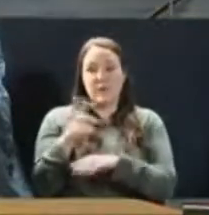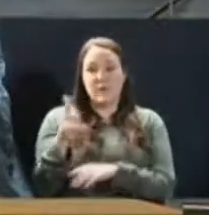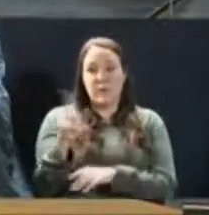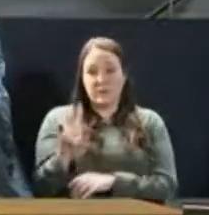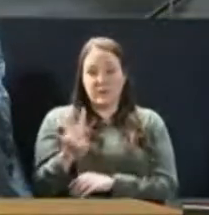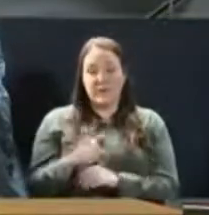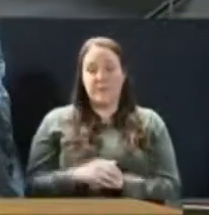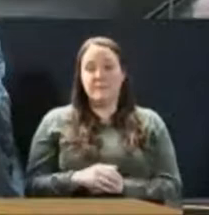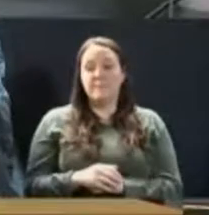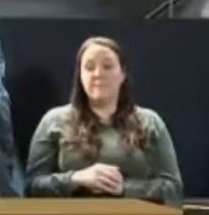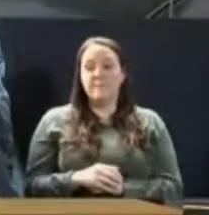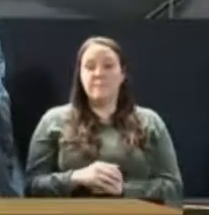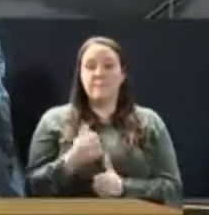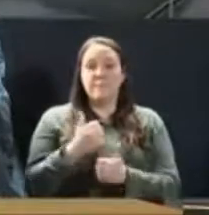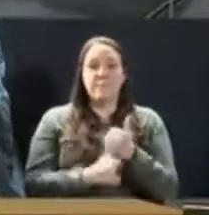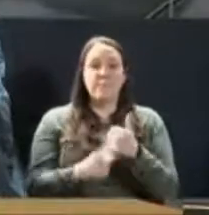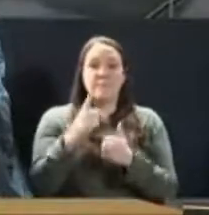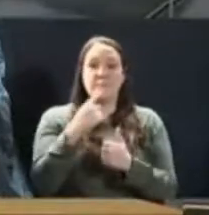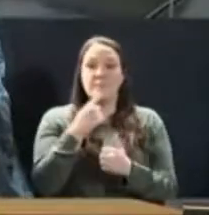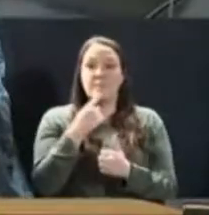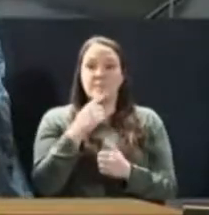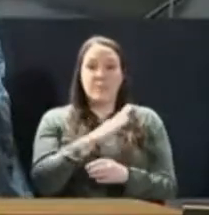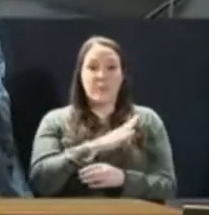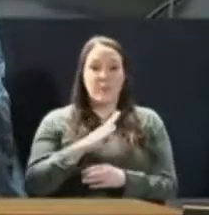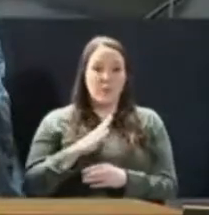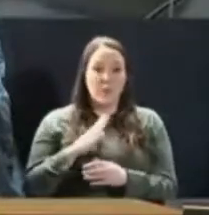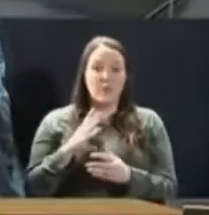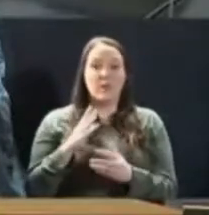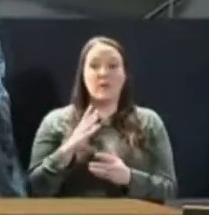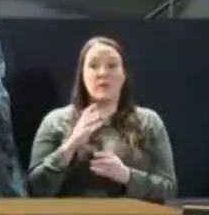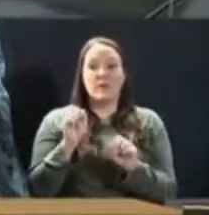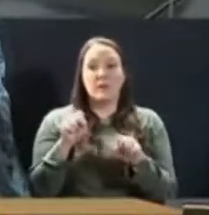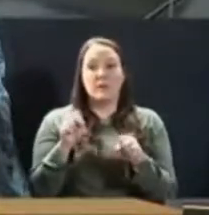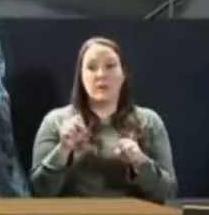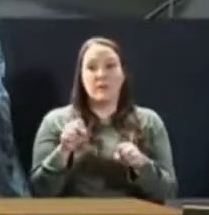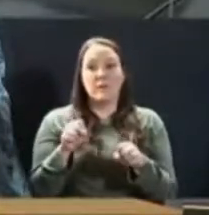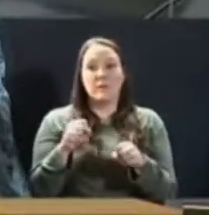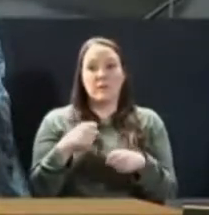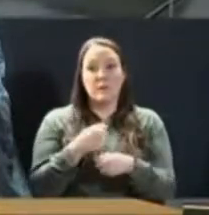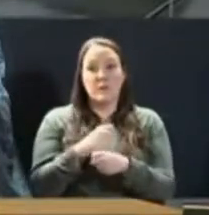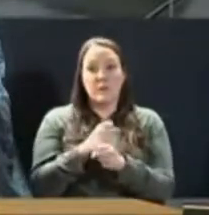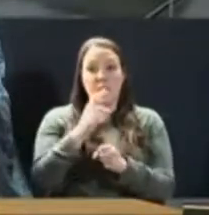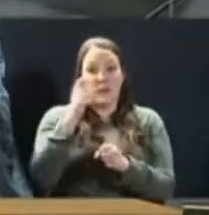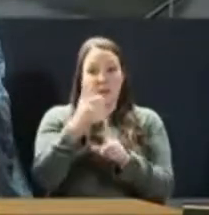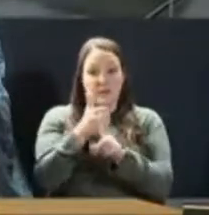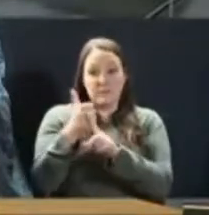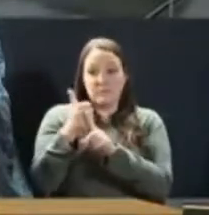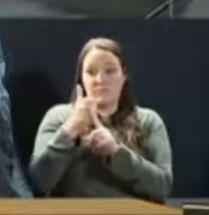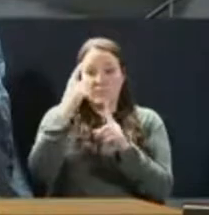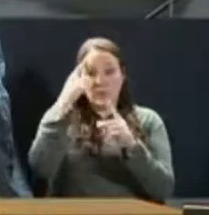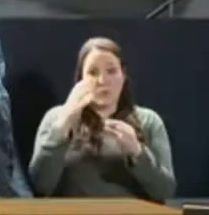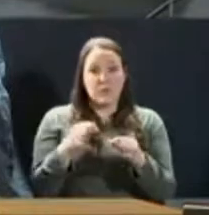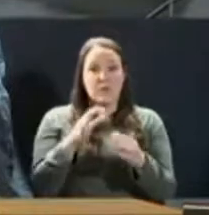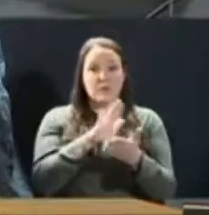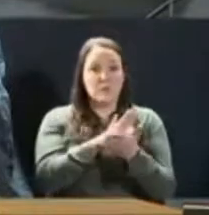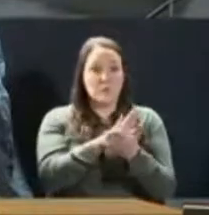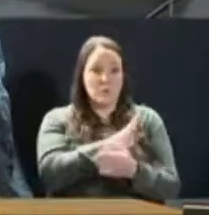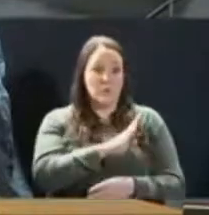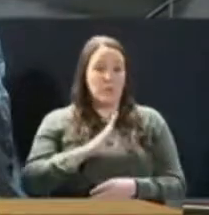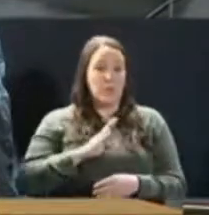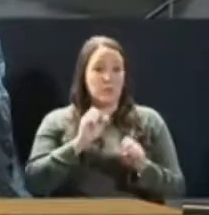But everyone has said that the board is able to make its own decision. School boards are,